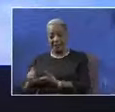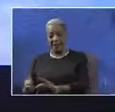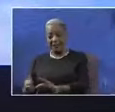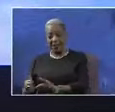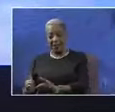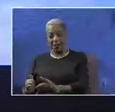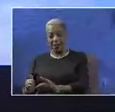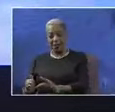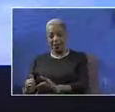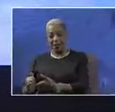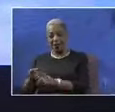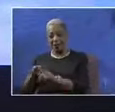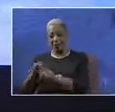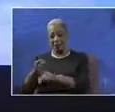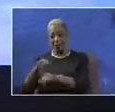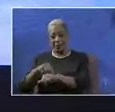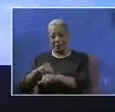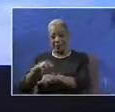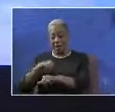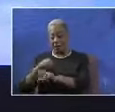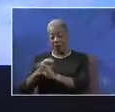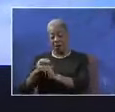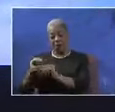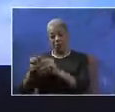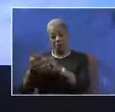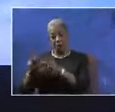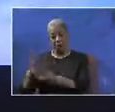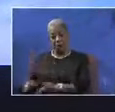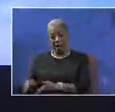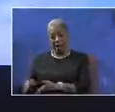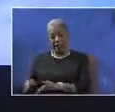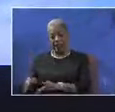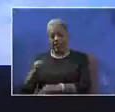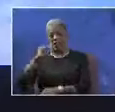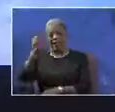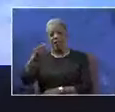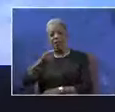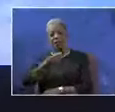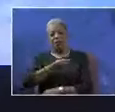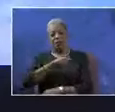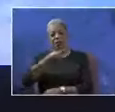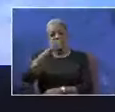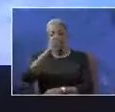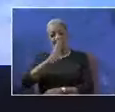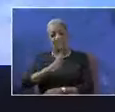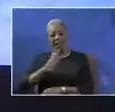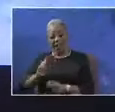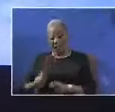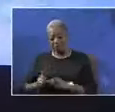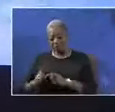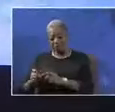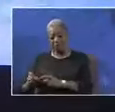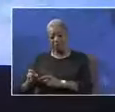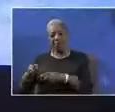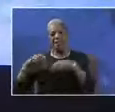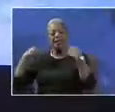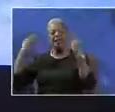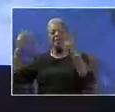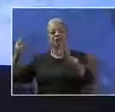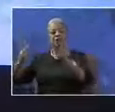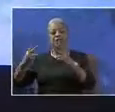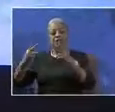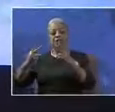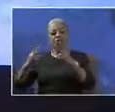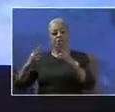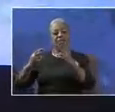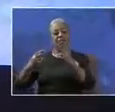that I was a nobody in Bethlehem. It was the grace of God that gave me victory over